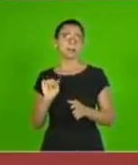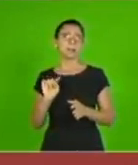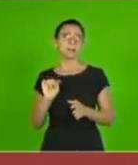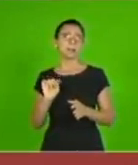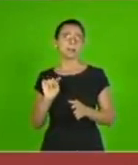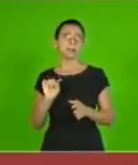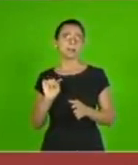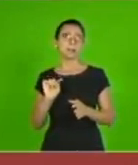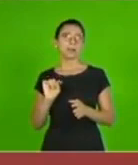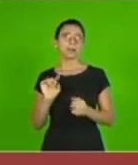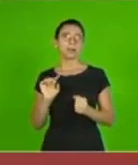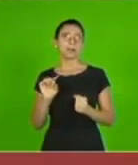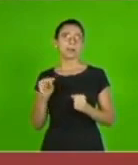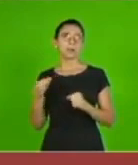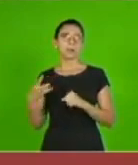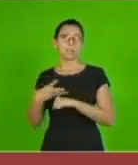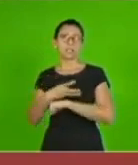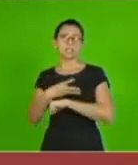given